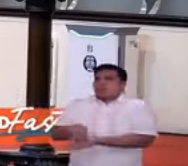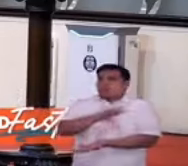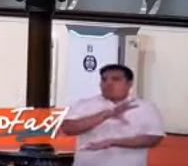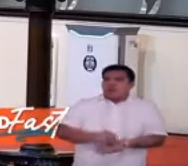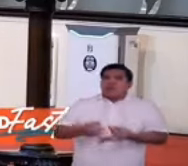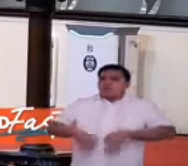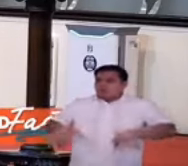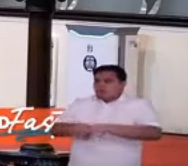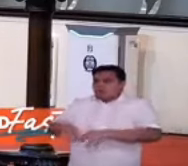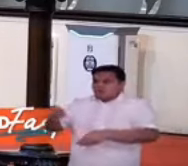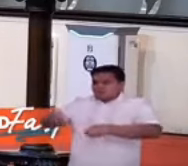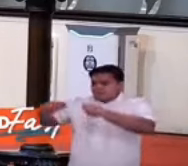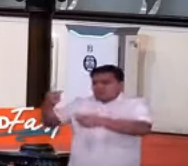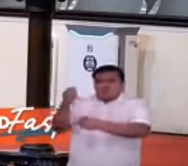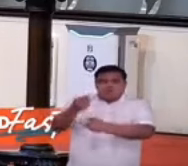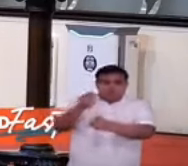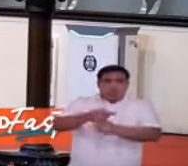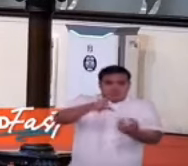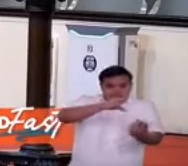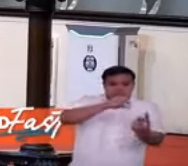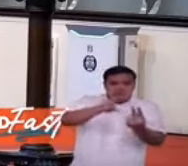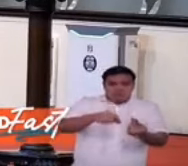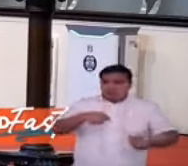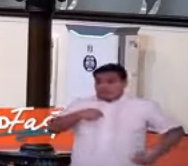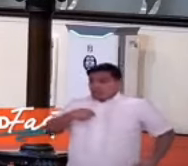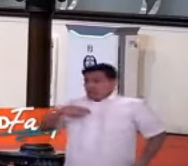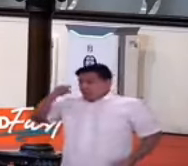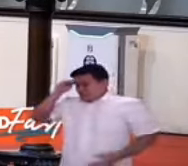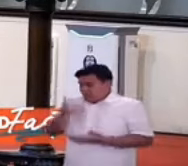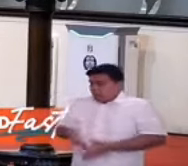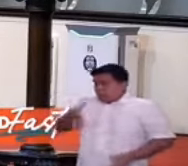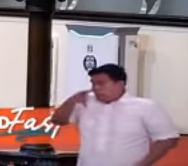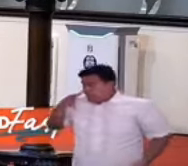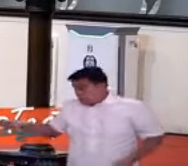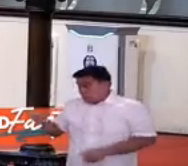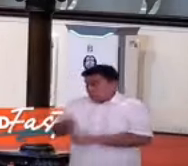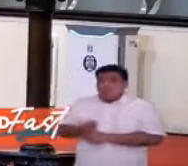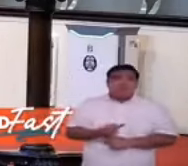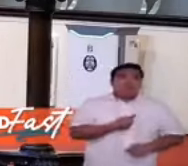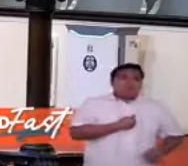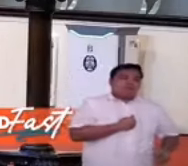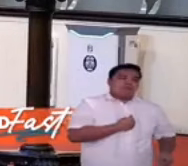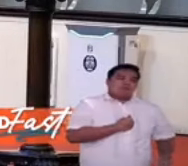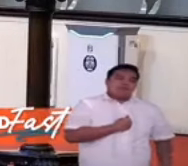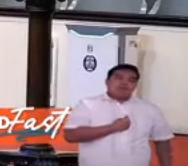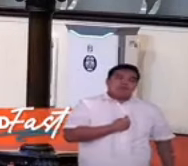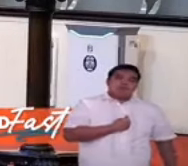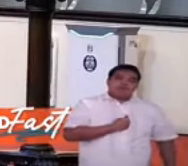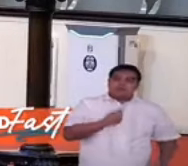Give them the right choice. So that if they reject what is right, they know what they are